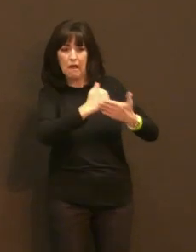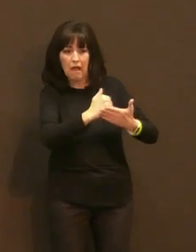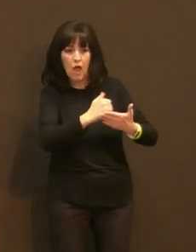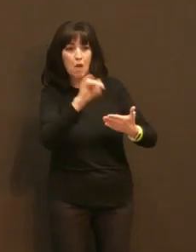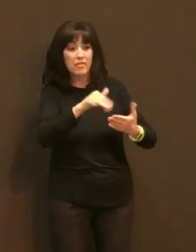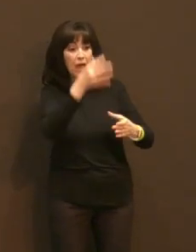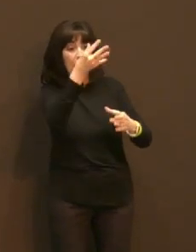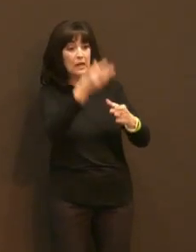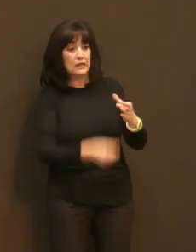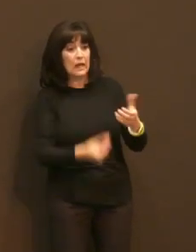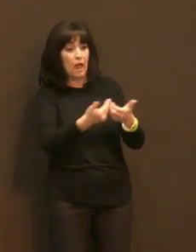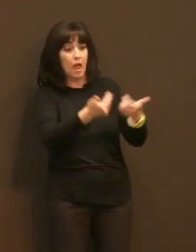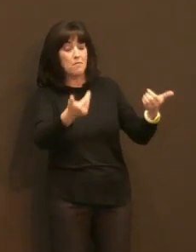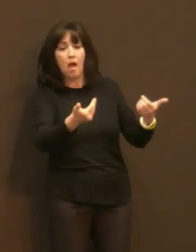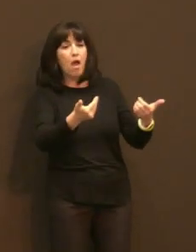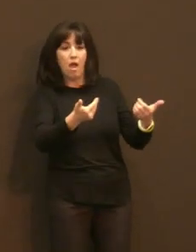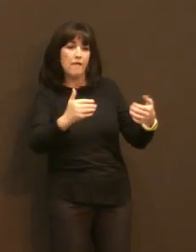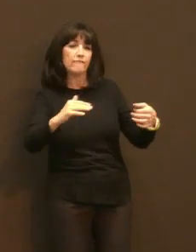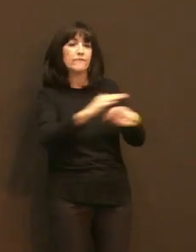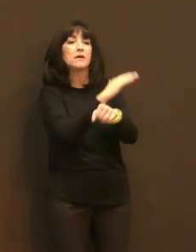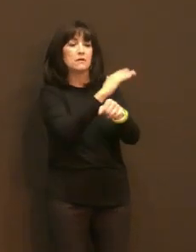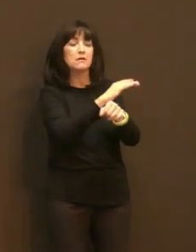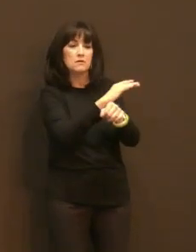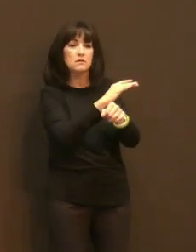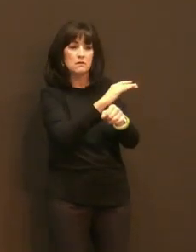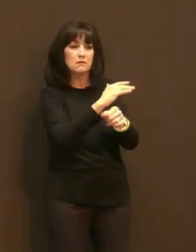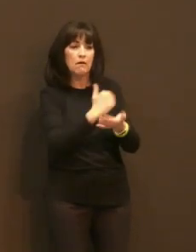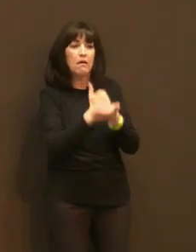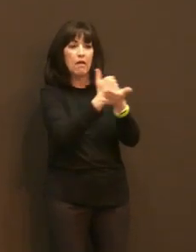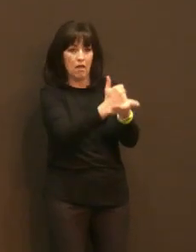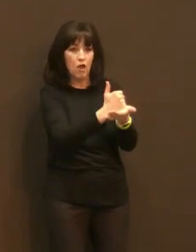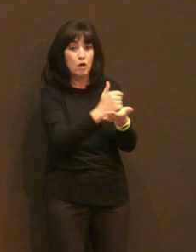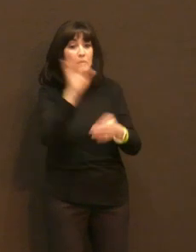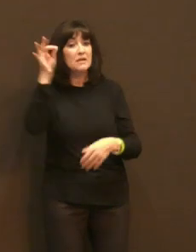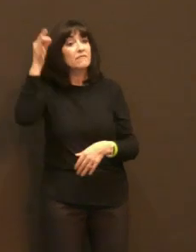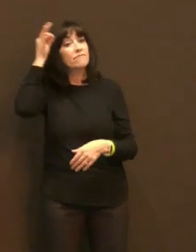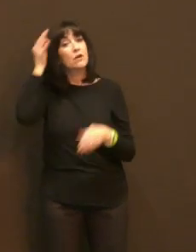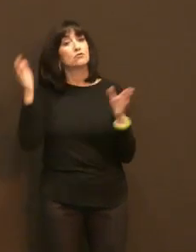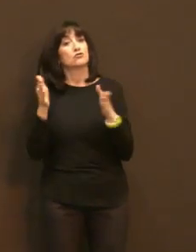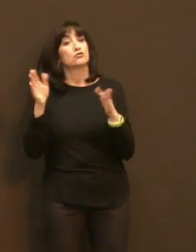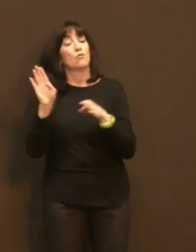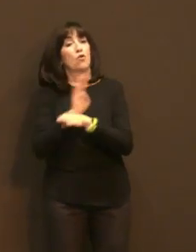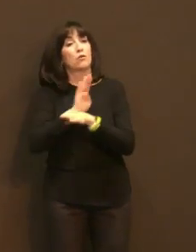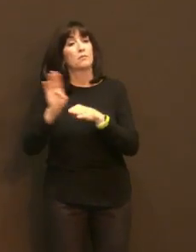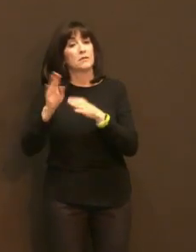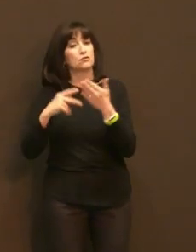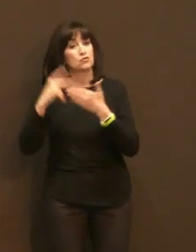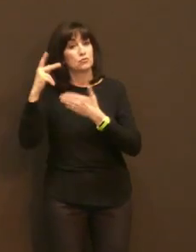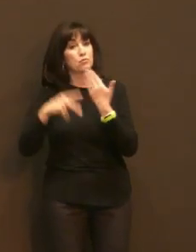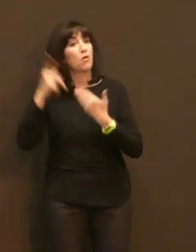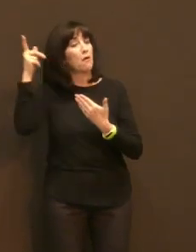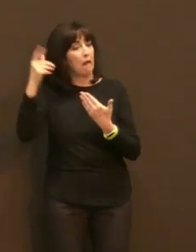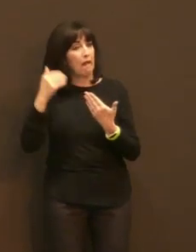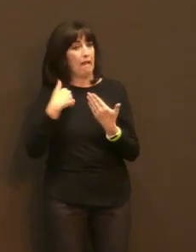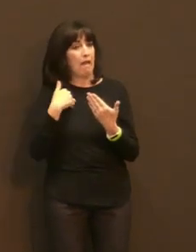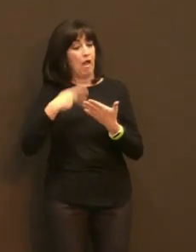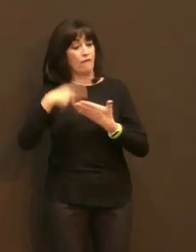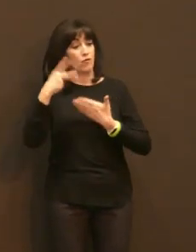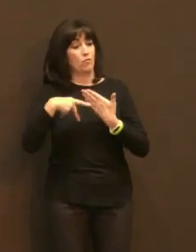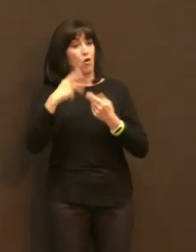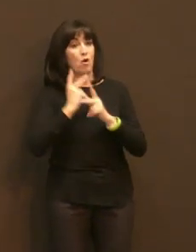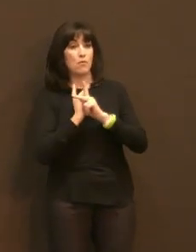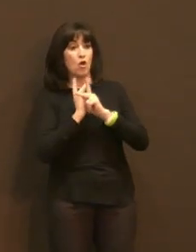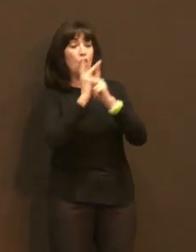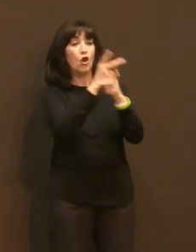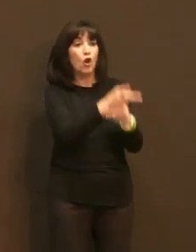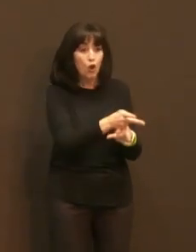in concert with the federal small business programs, which have a forgivable loan, which is a better deal